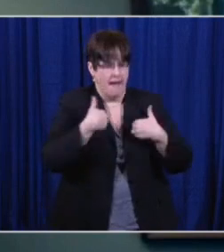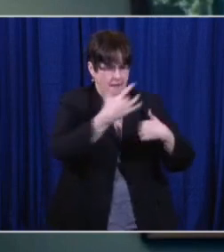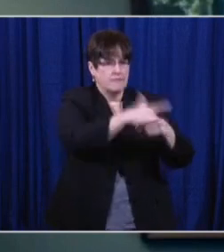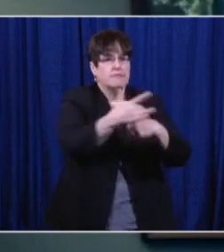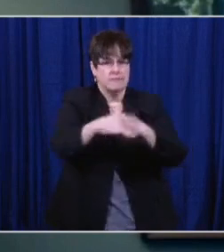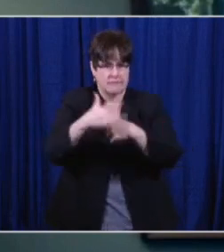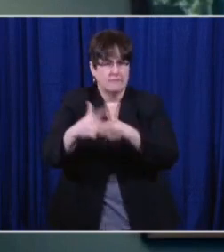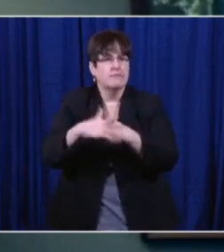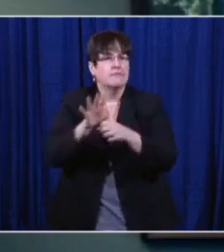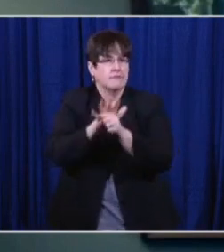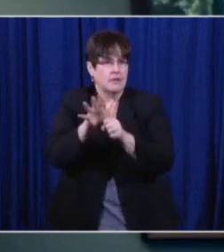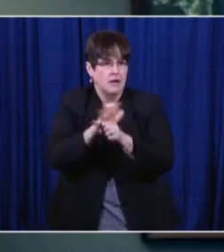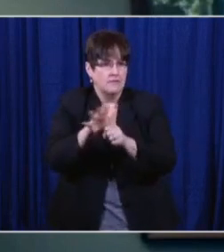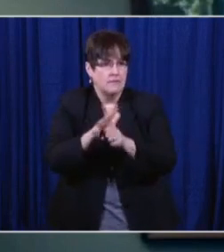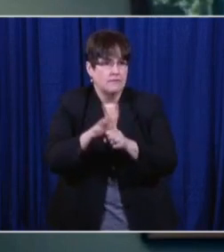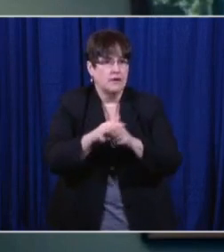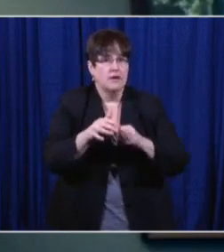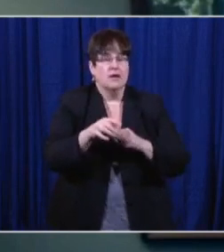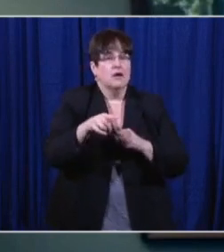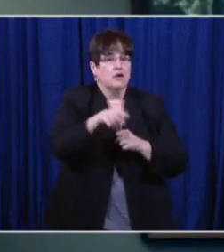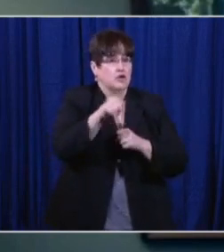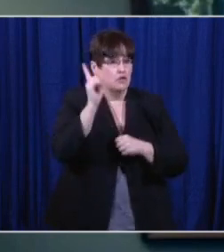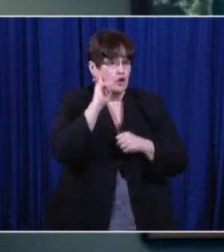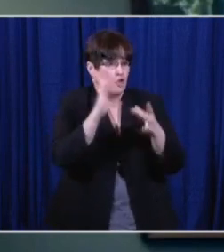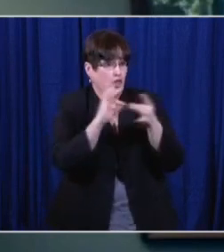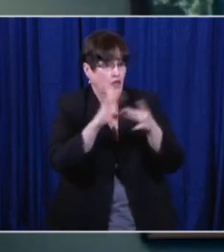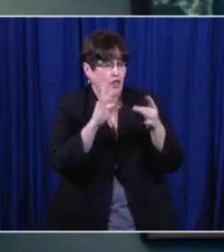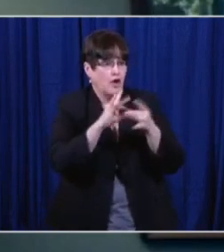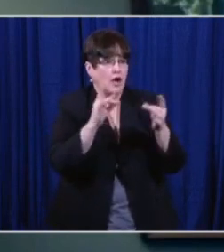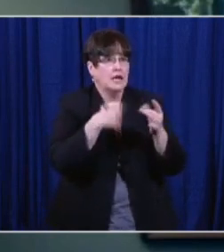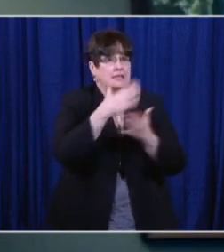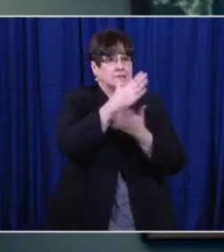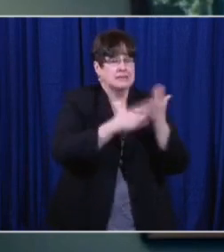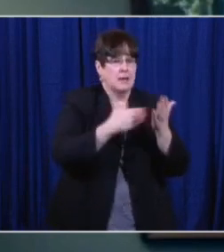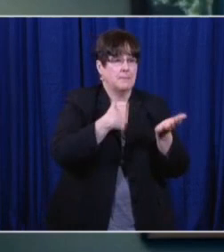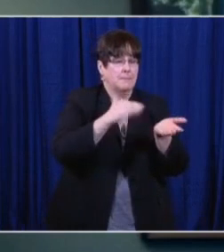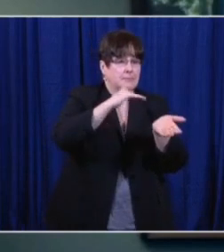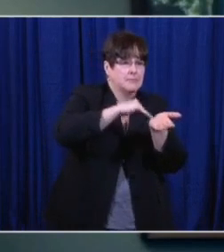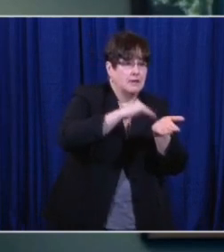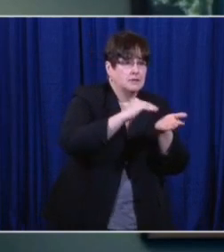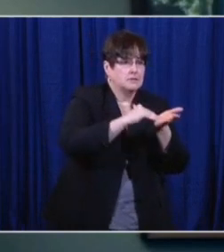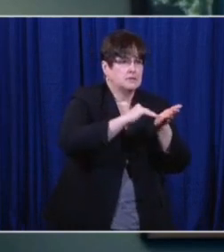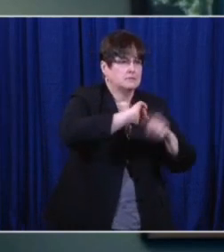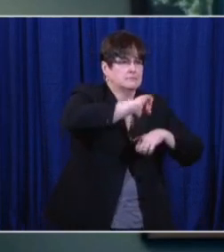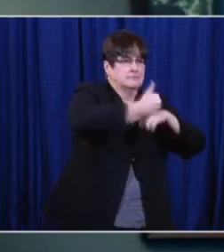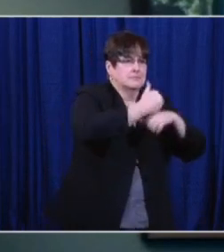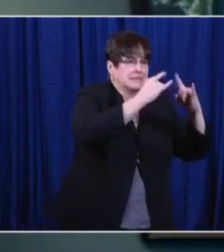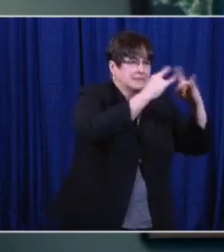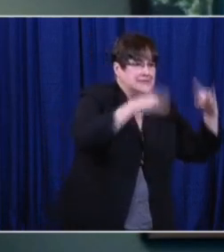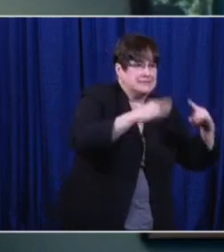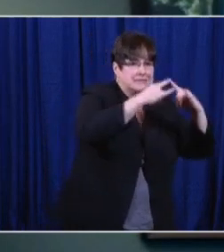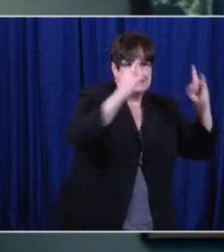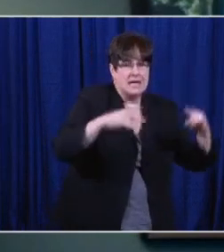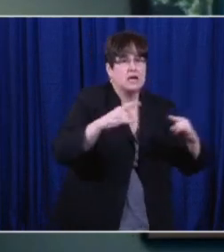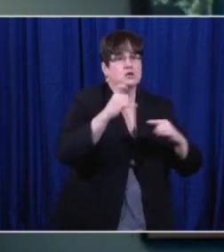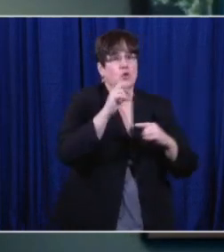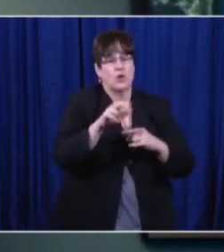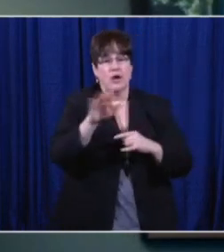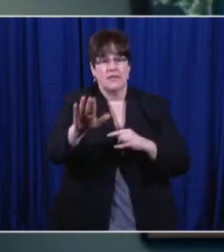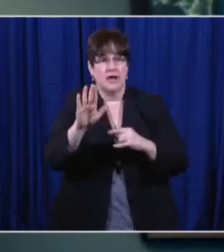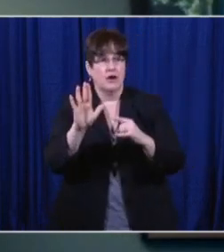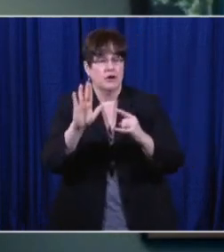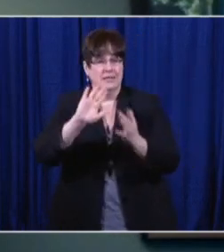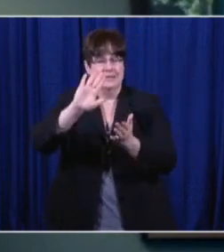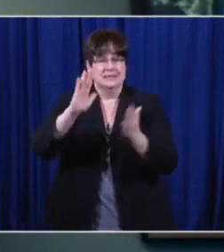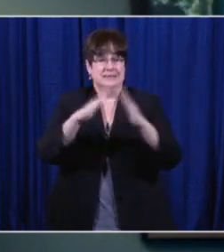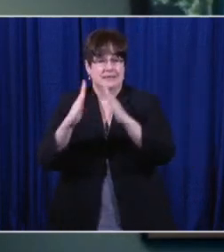we think about tents being erected and people taking up, civic centers and different places to see patients, and that's not the